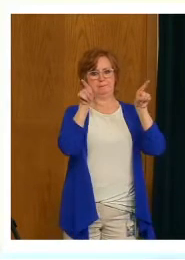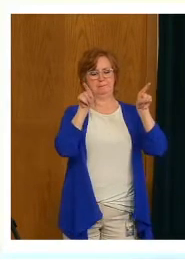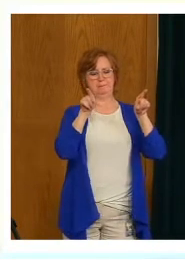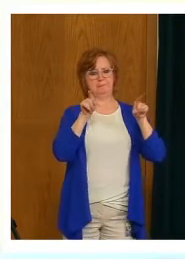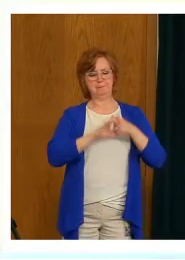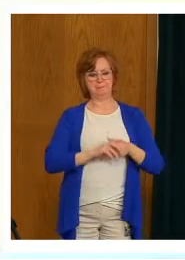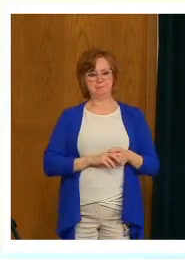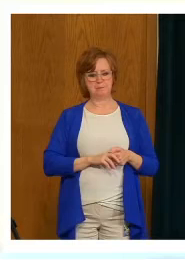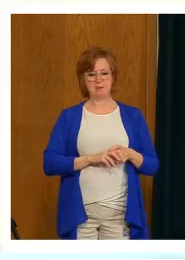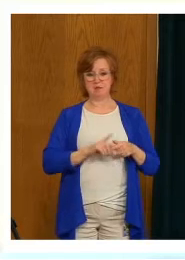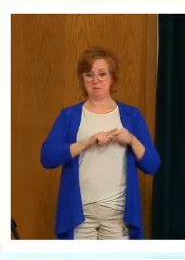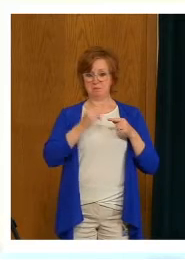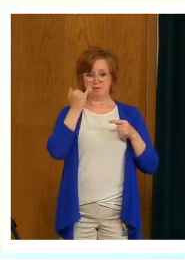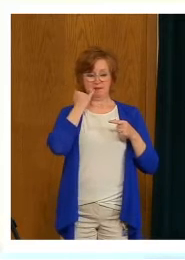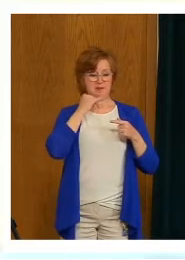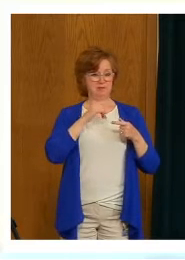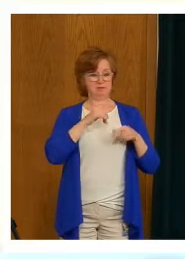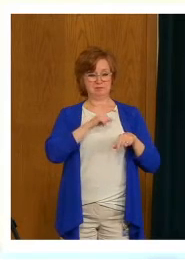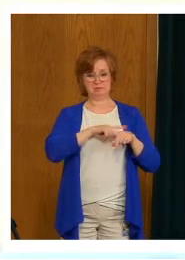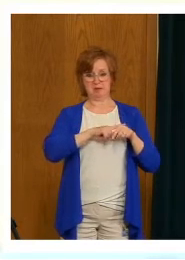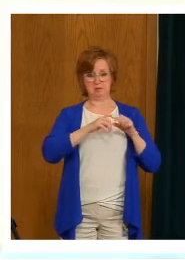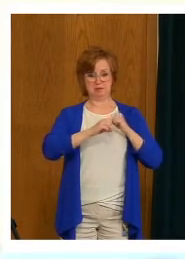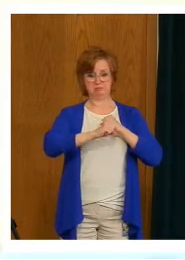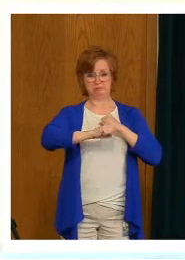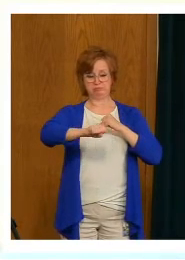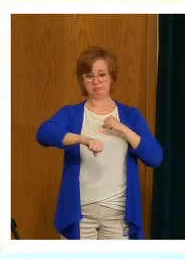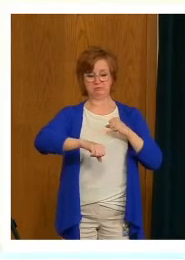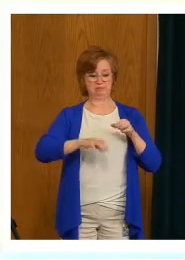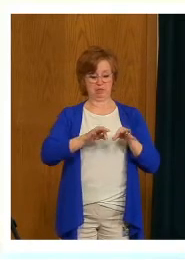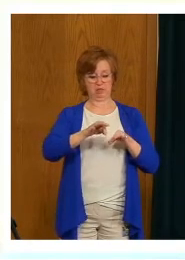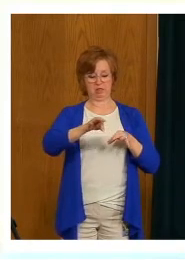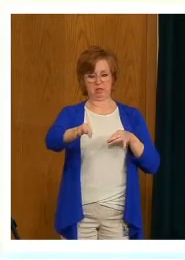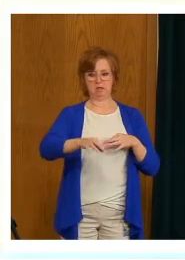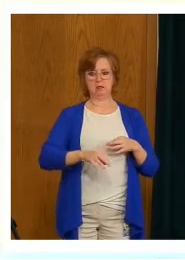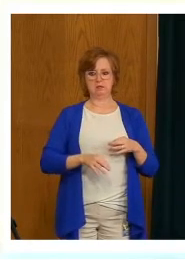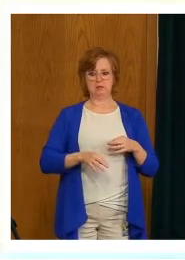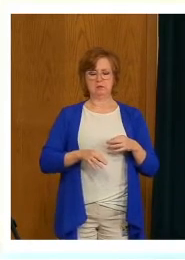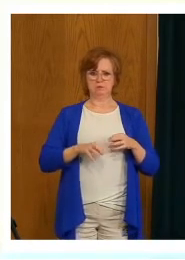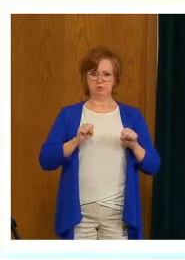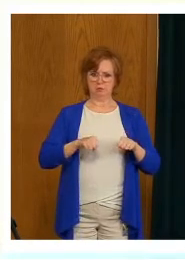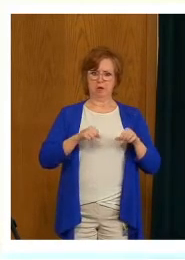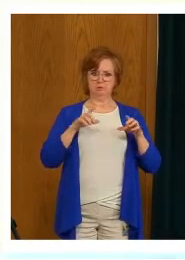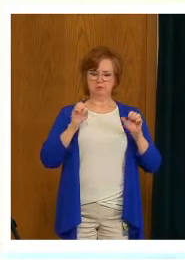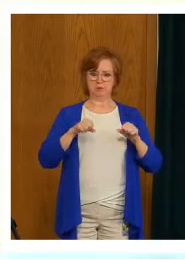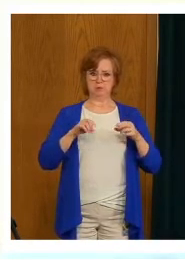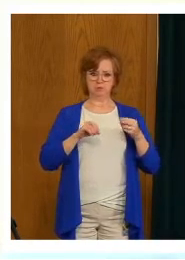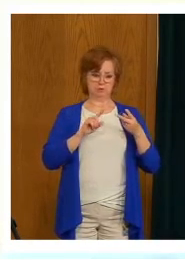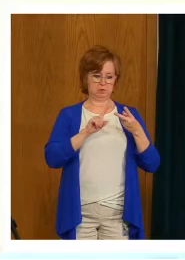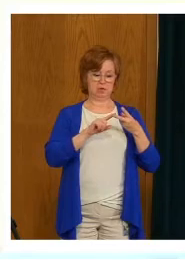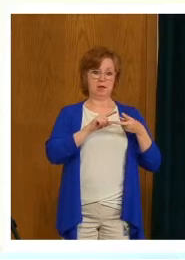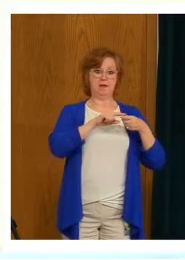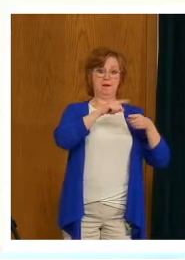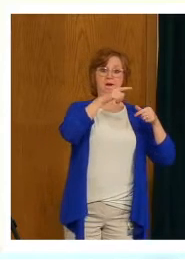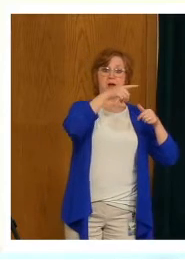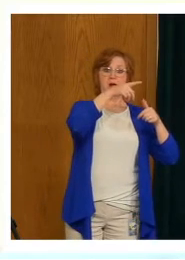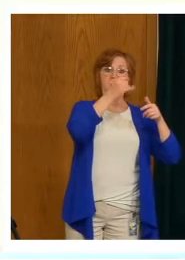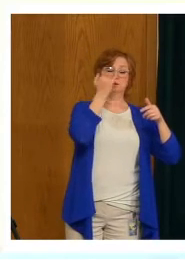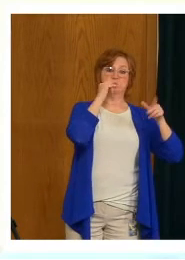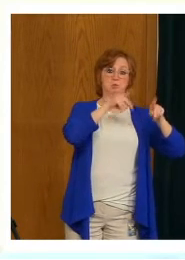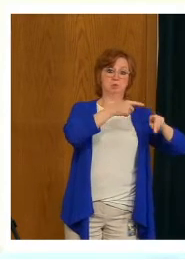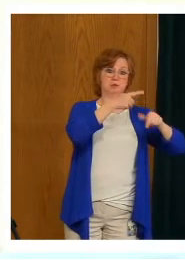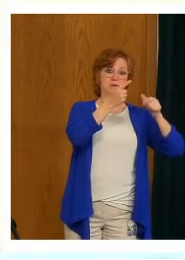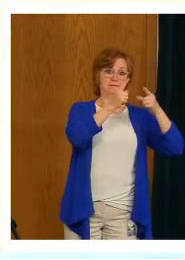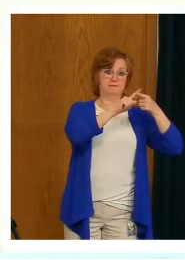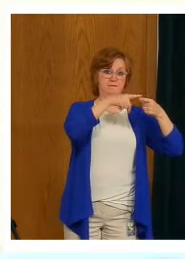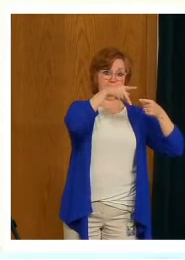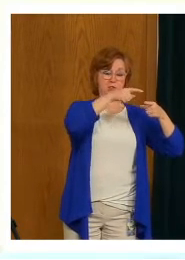same product in a timely way, you can easily give, Moderna second dose to someone who got Pfizer first dose, or Pfizer second dose who got Moderna